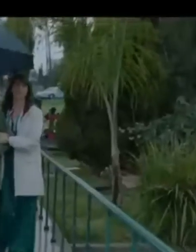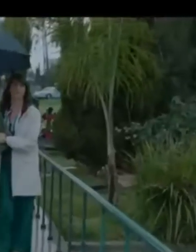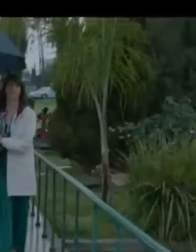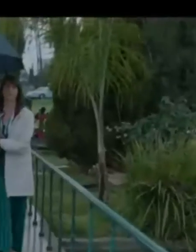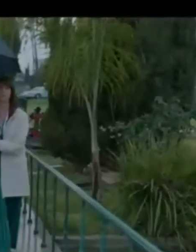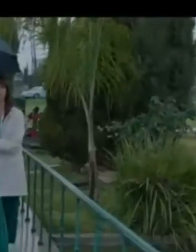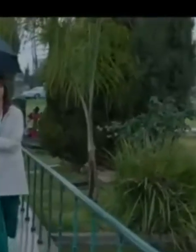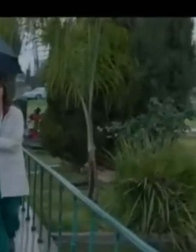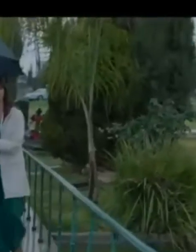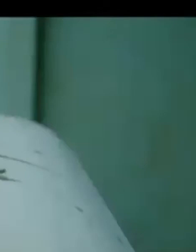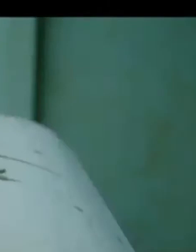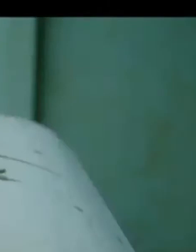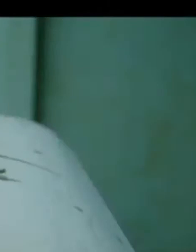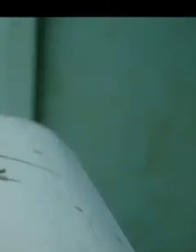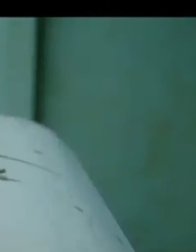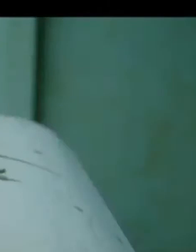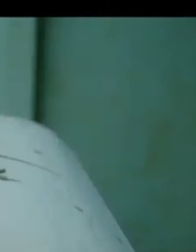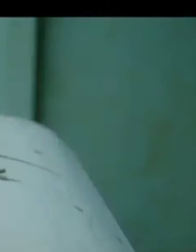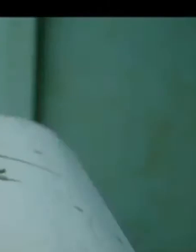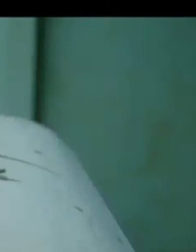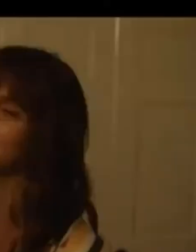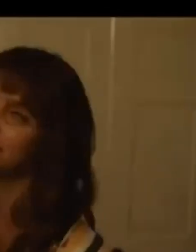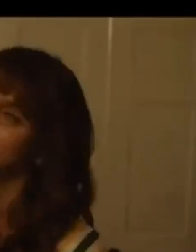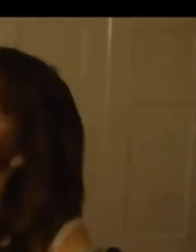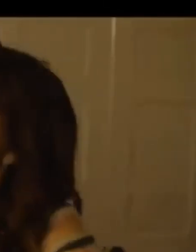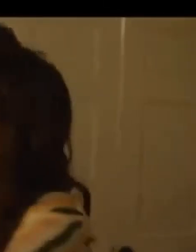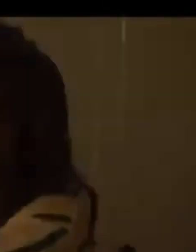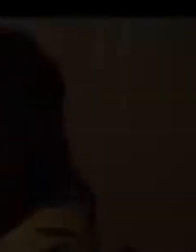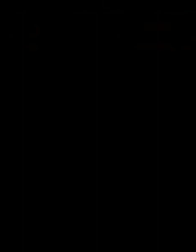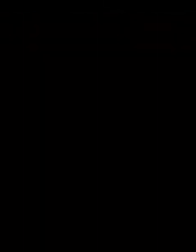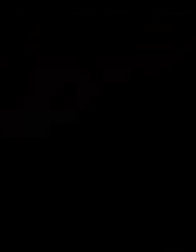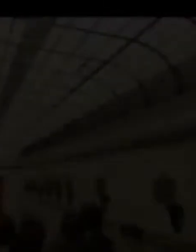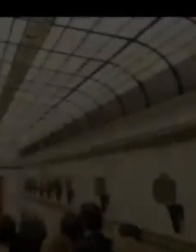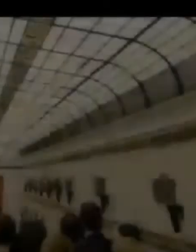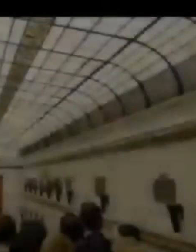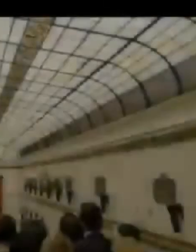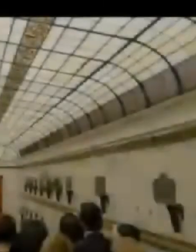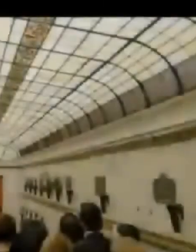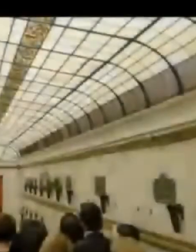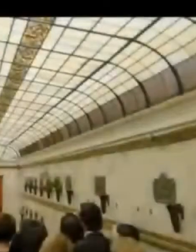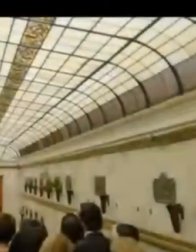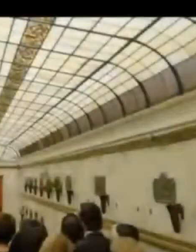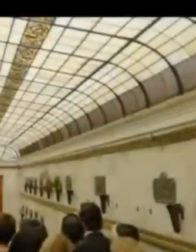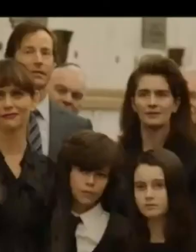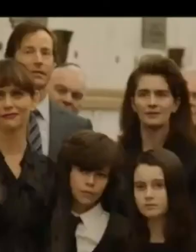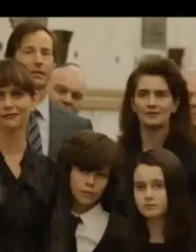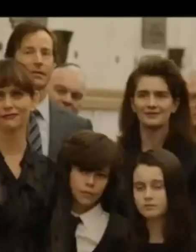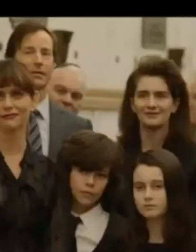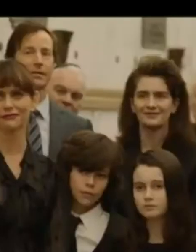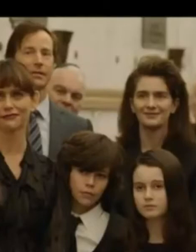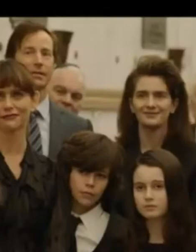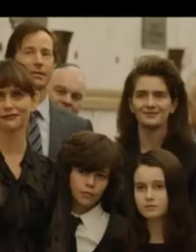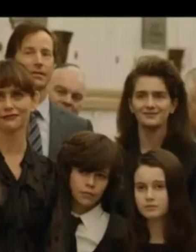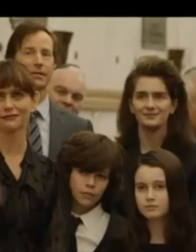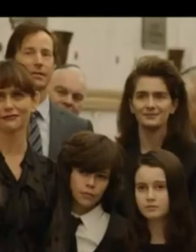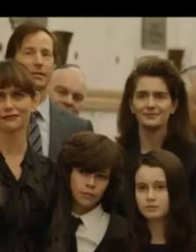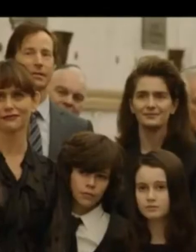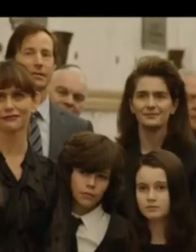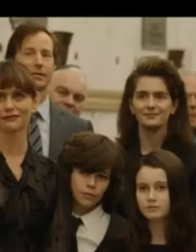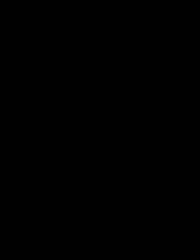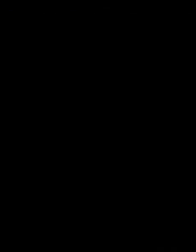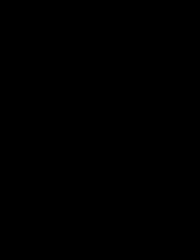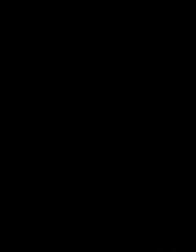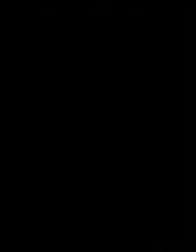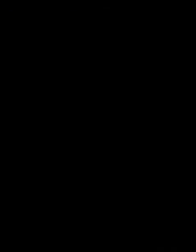a painful history. Our parent just died. There are no words. And we say never to forget